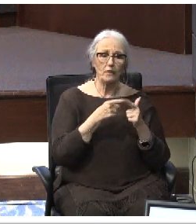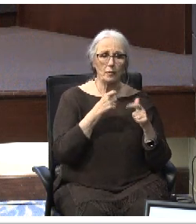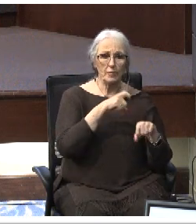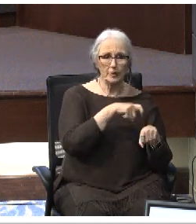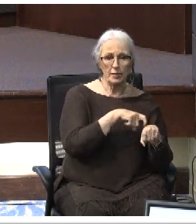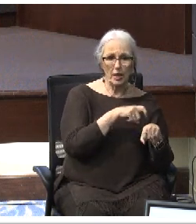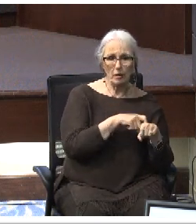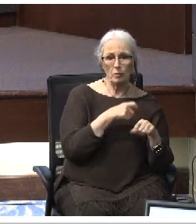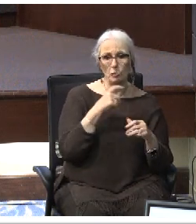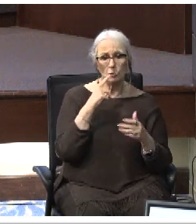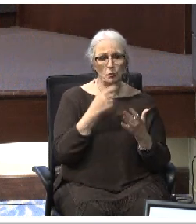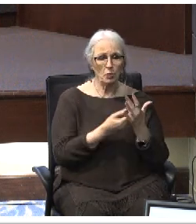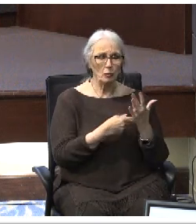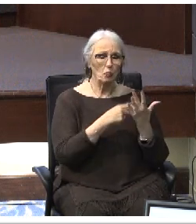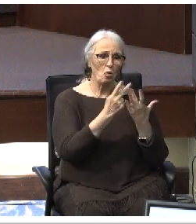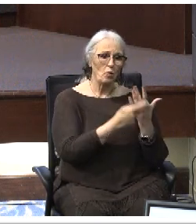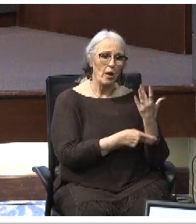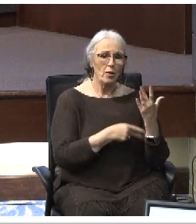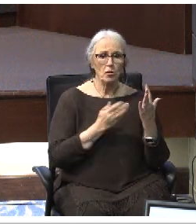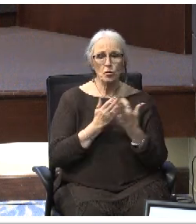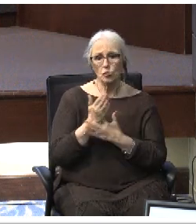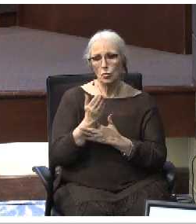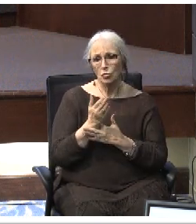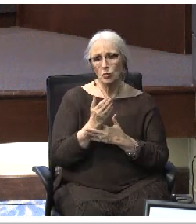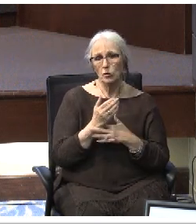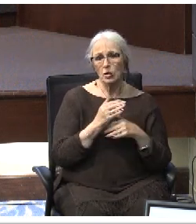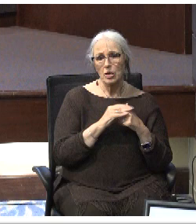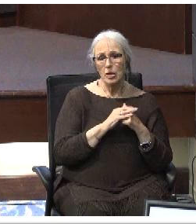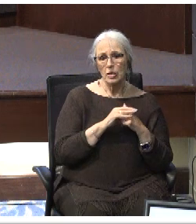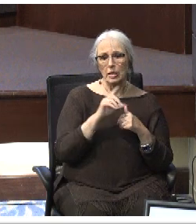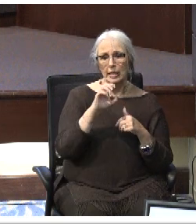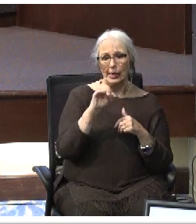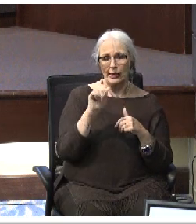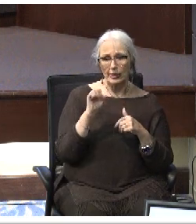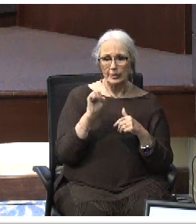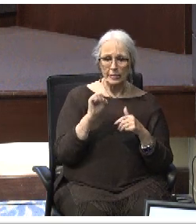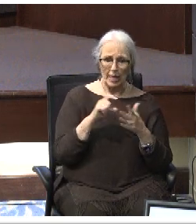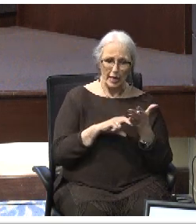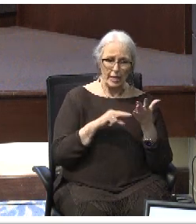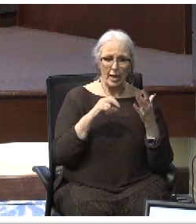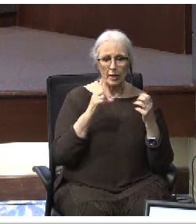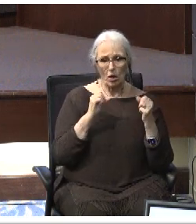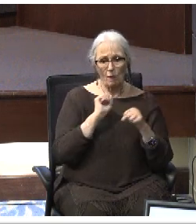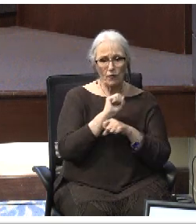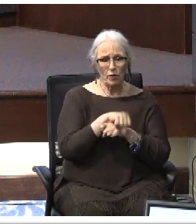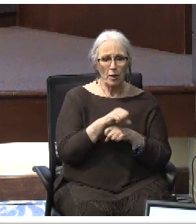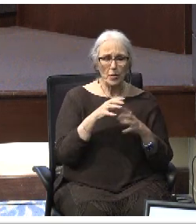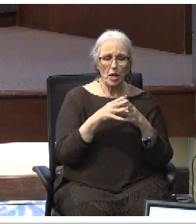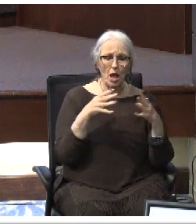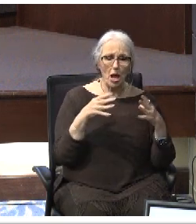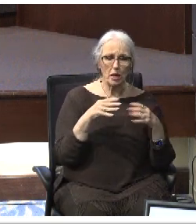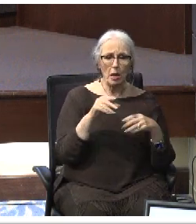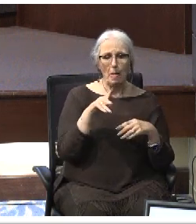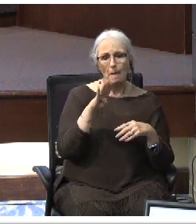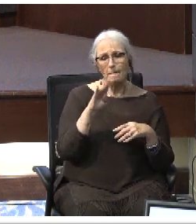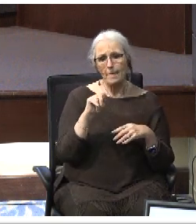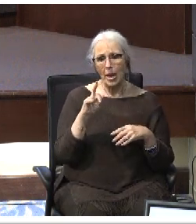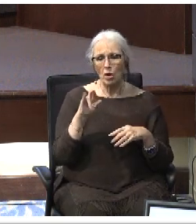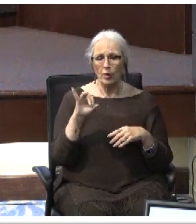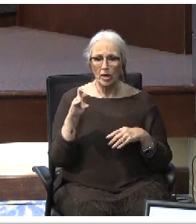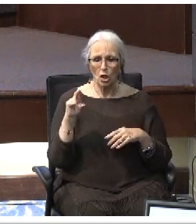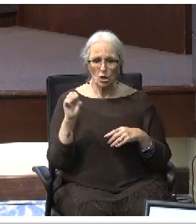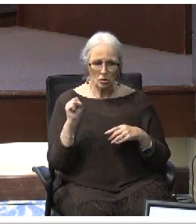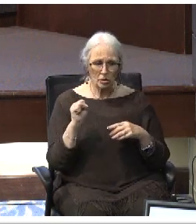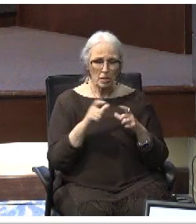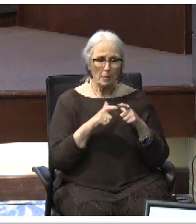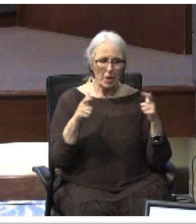approved for a program through their lease signing, and helping them overcome a lot of the barriers for individuals who seek housing. A